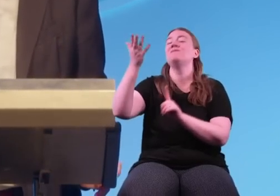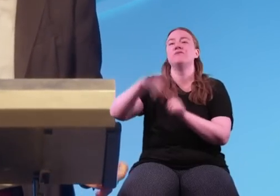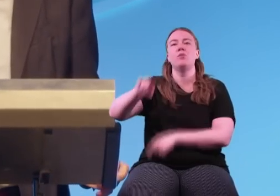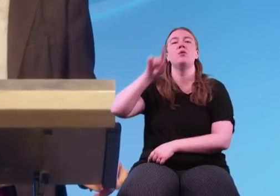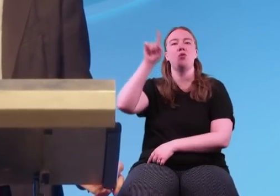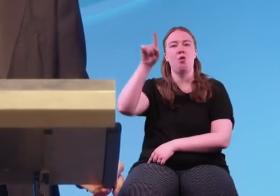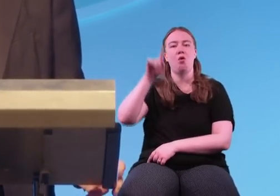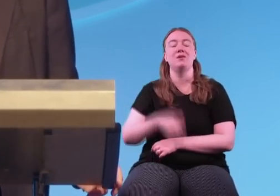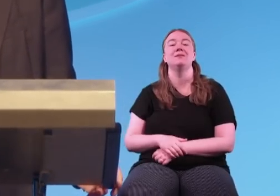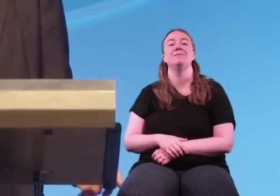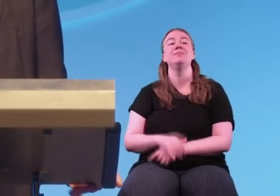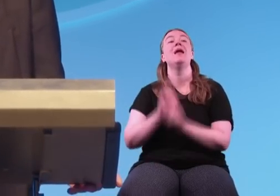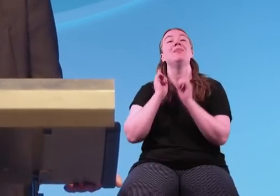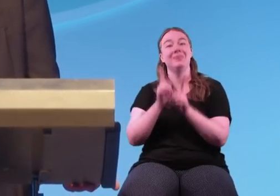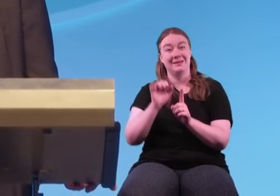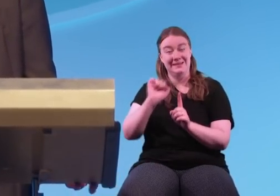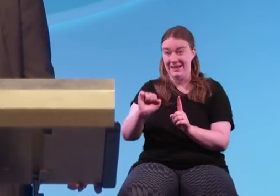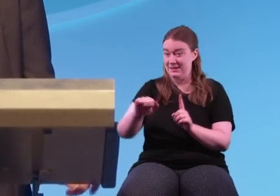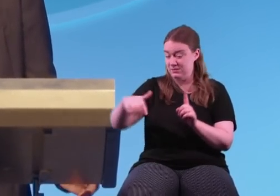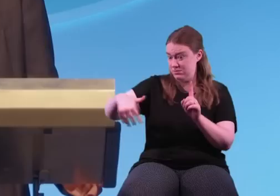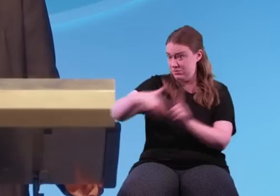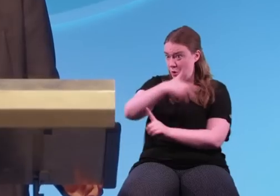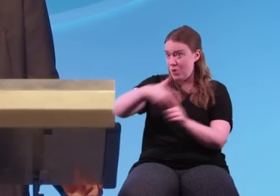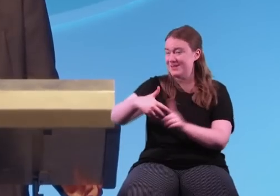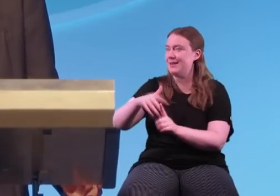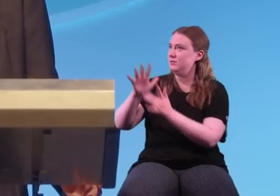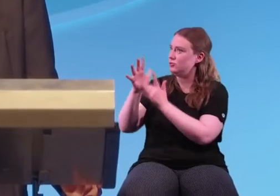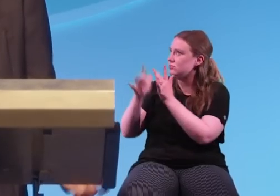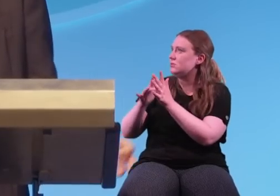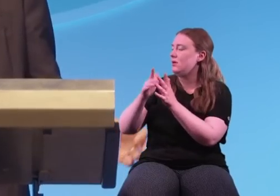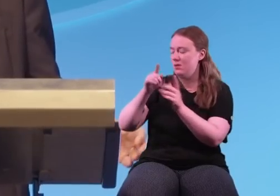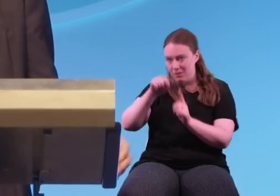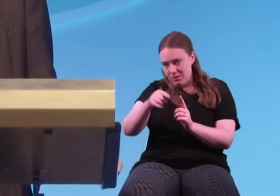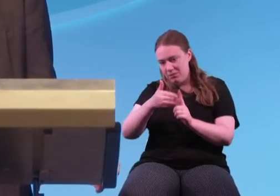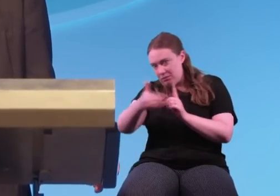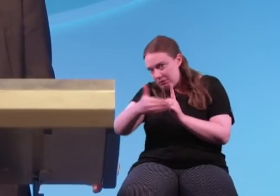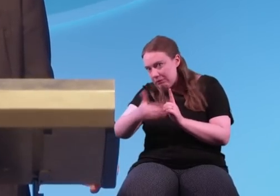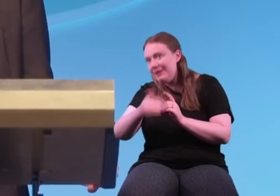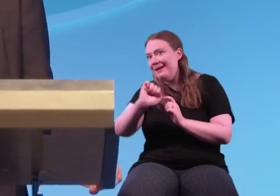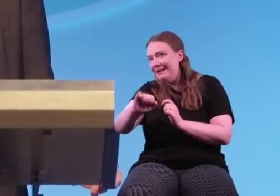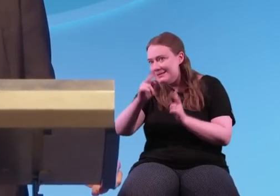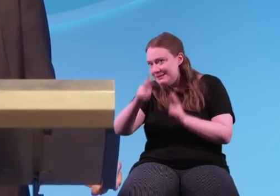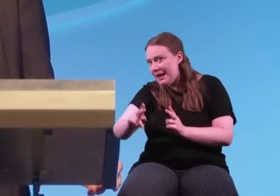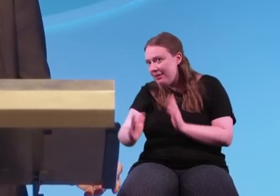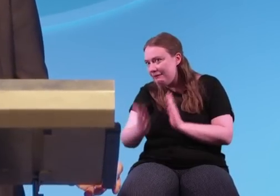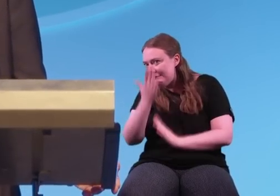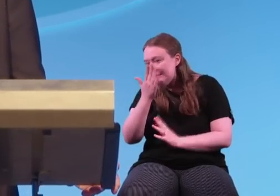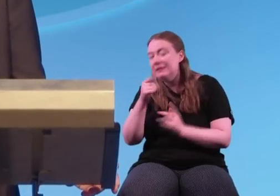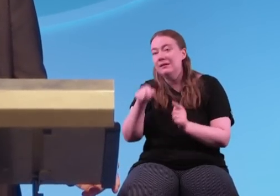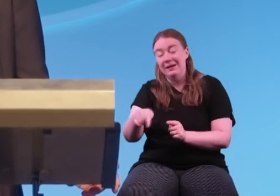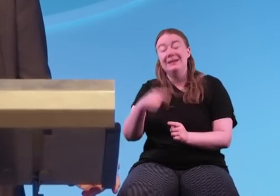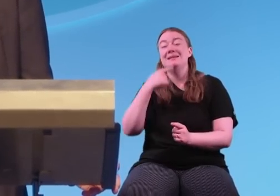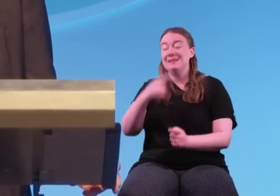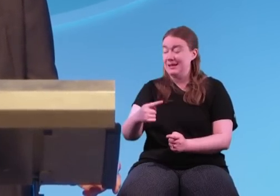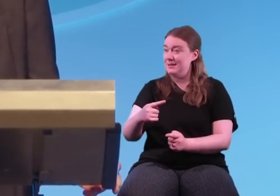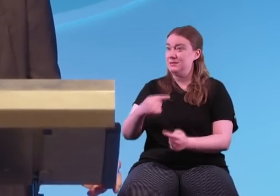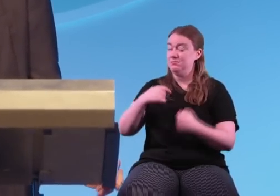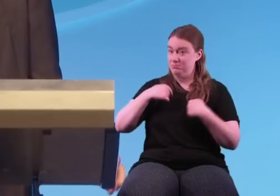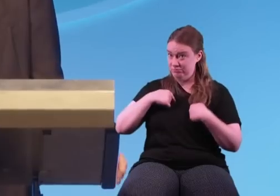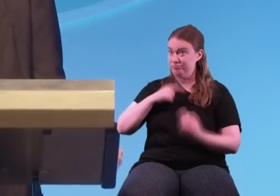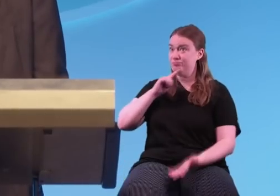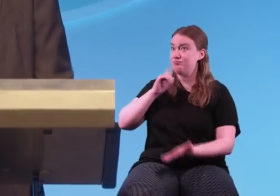of the prospect of his death that he begins in this way. According to the promise of the life that is